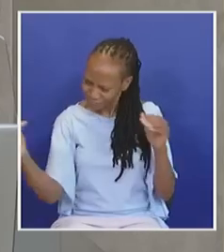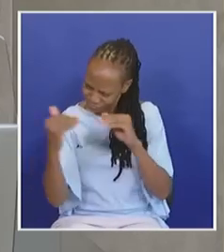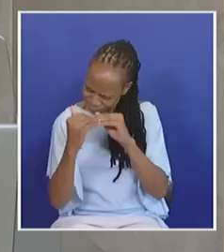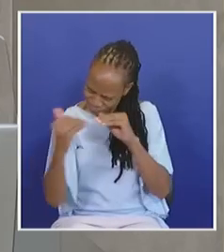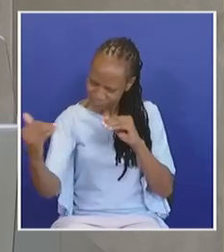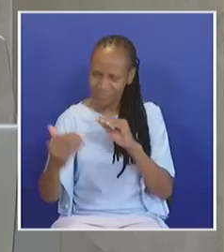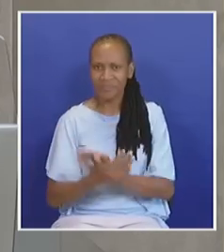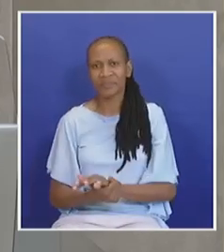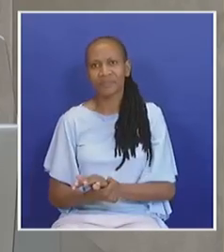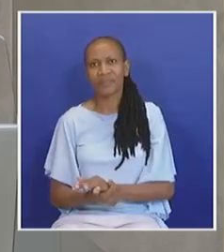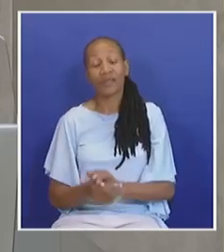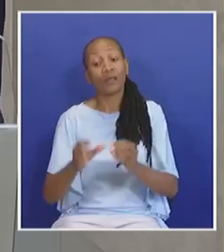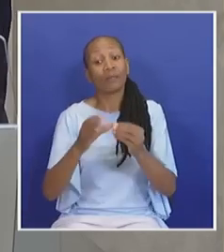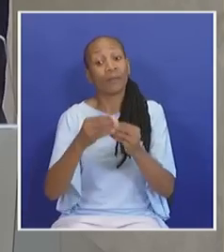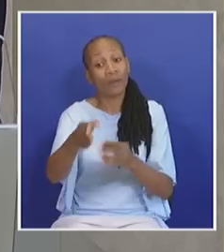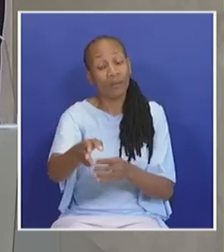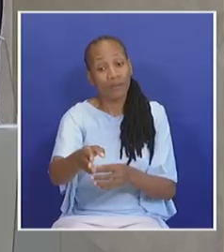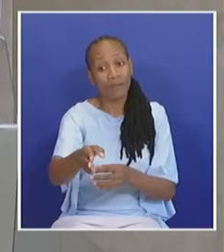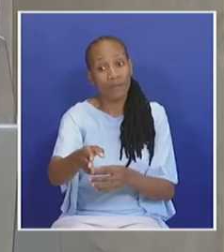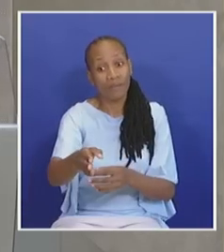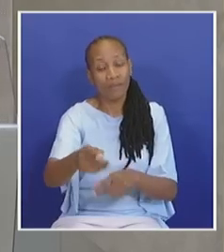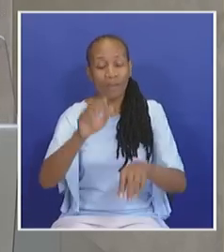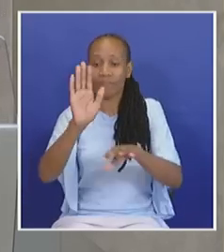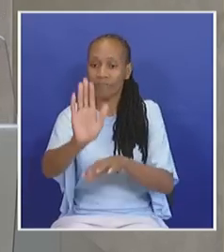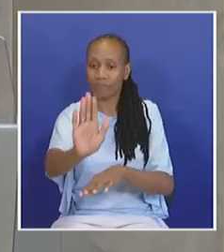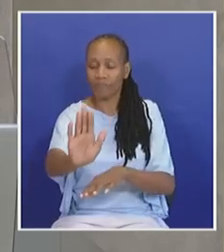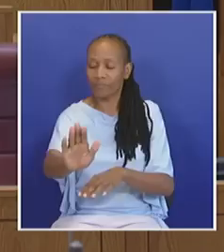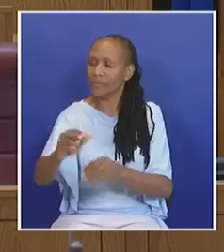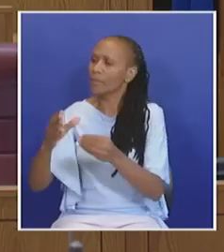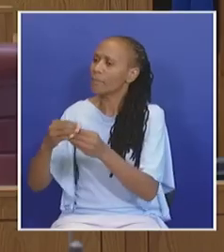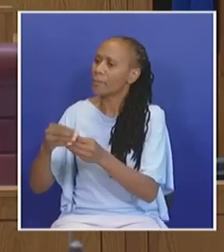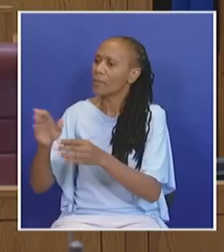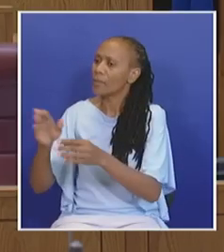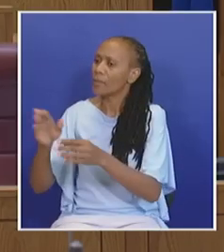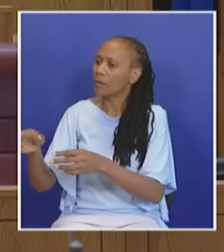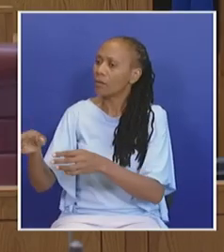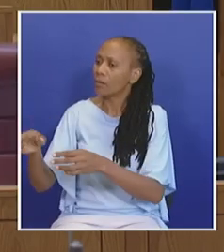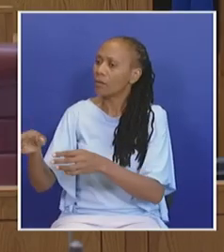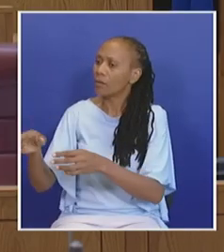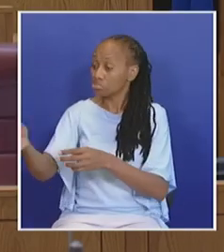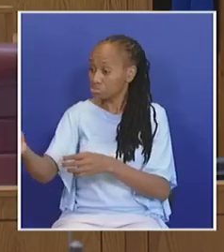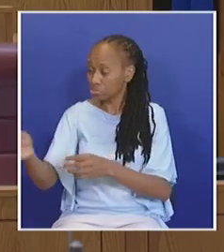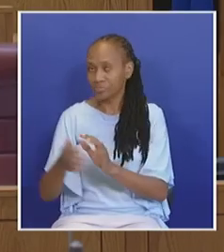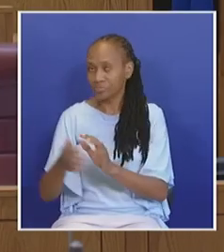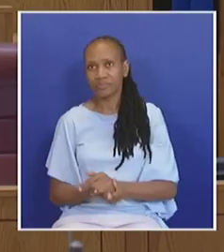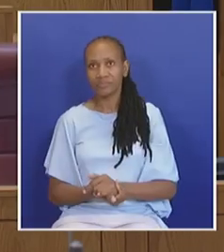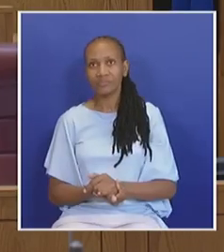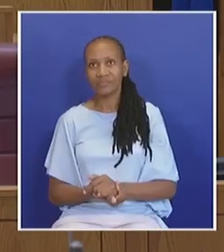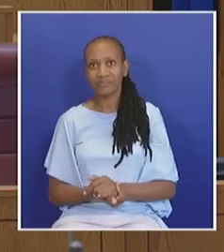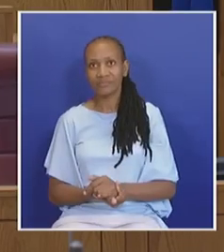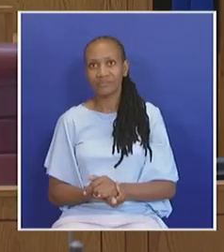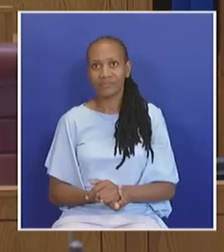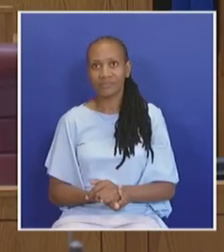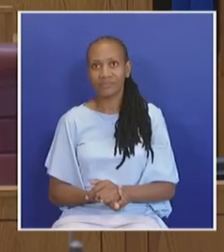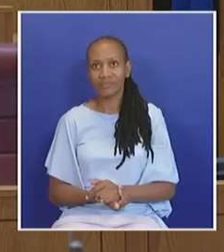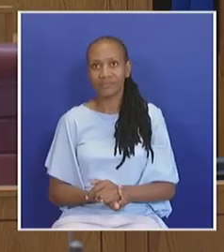confuse our fellow South Africans out there. Yes, Honorable Esak, there is a Chair. point of order. Honorable Mateis was first. Honorable Mohapi. I'm liking the treatment today. Thank